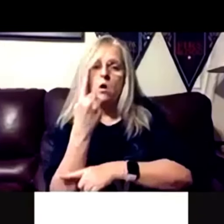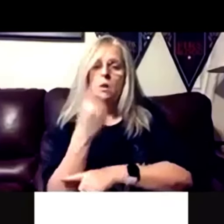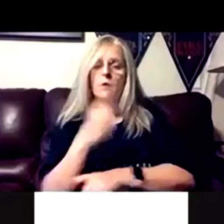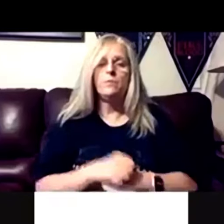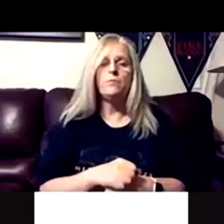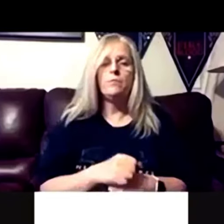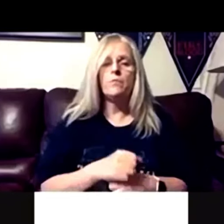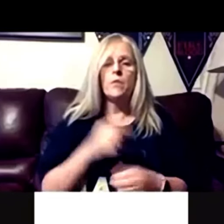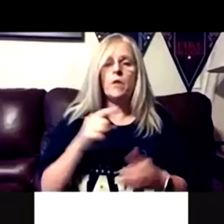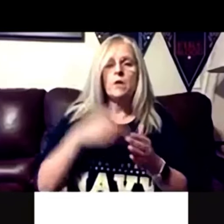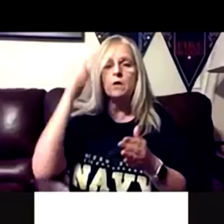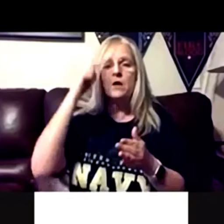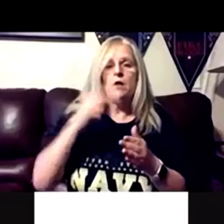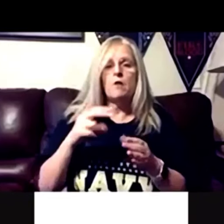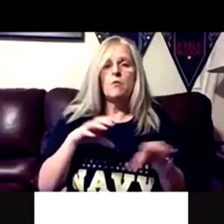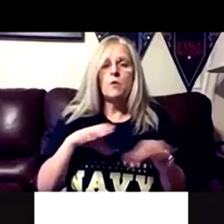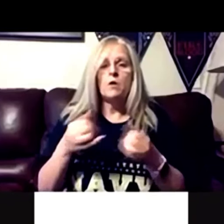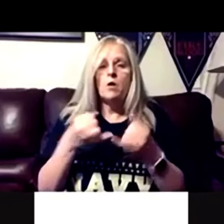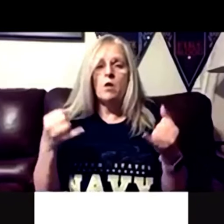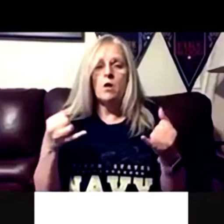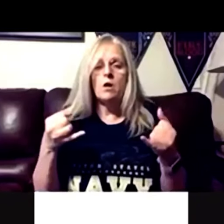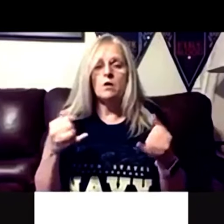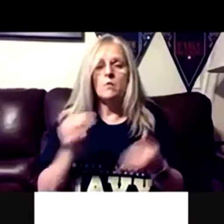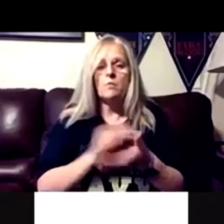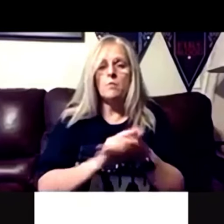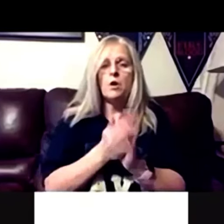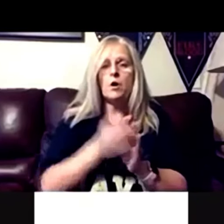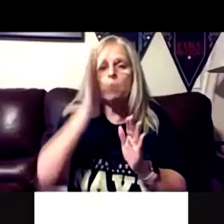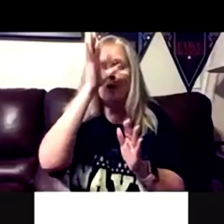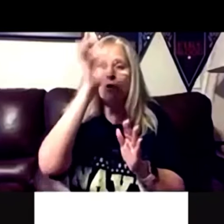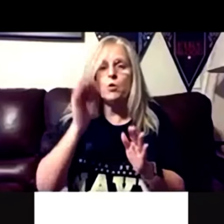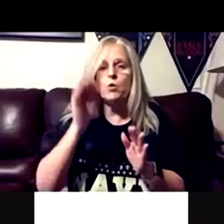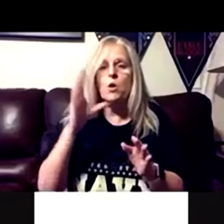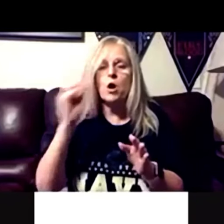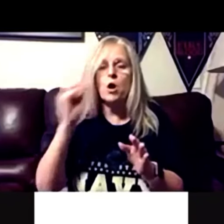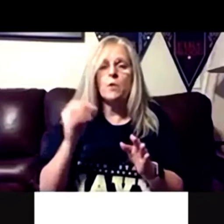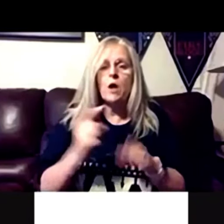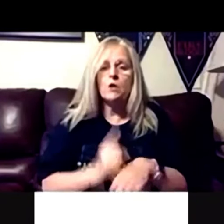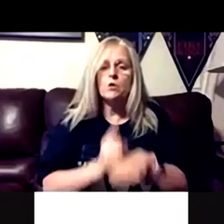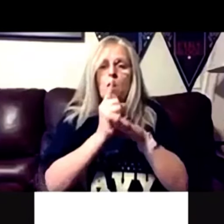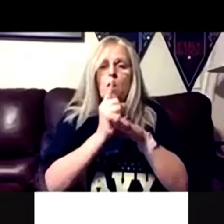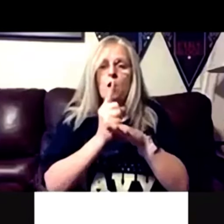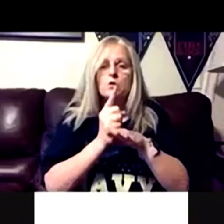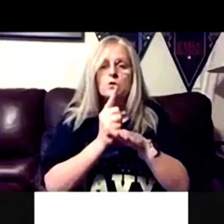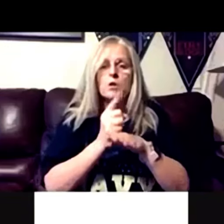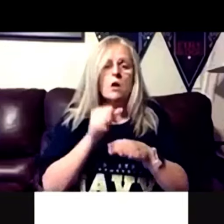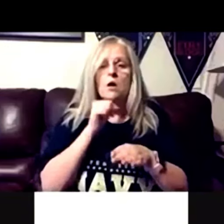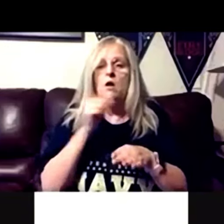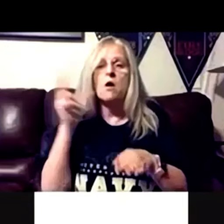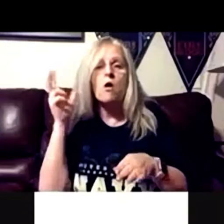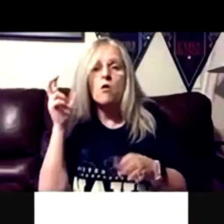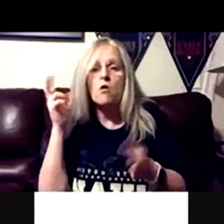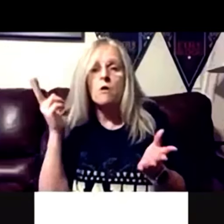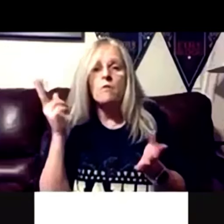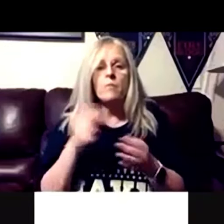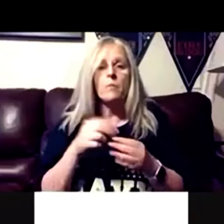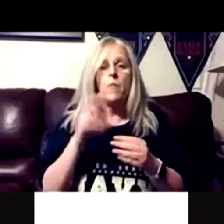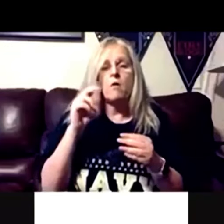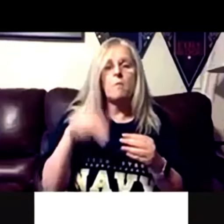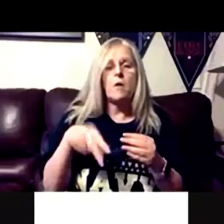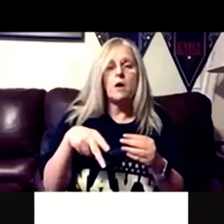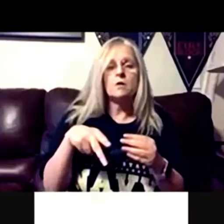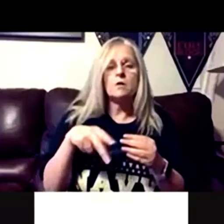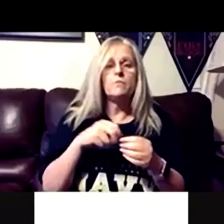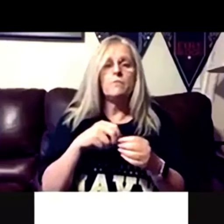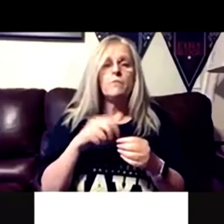This has never been done online. Becoming a unicorn company as you launch is unheard of. ONPASSIVE, they will